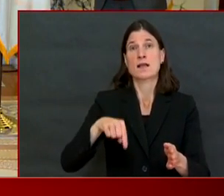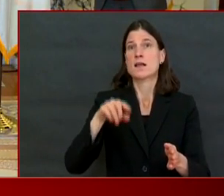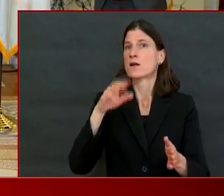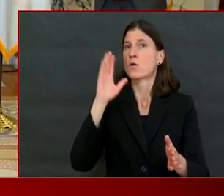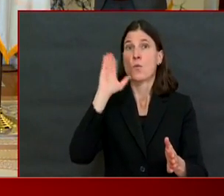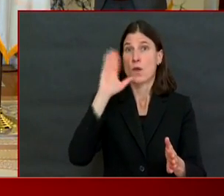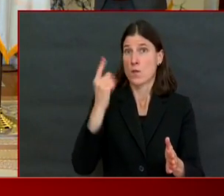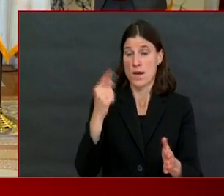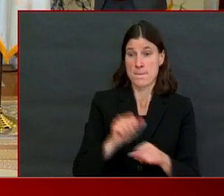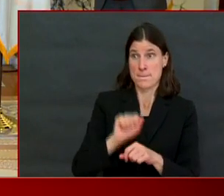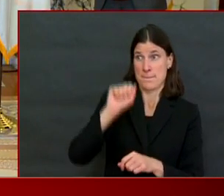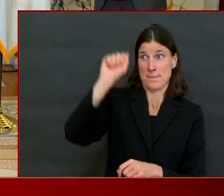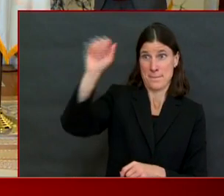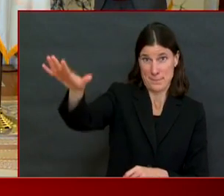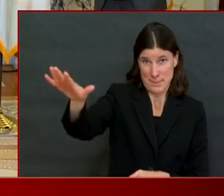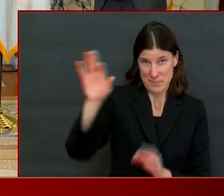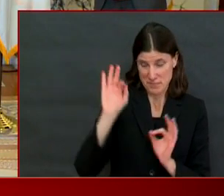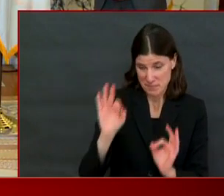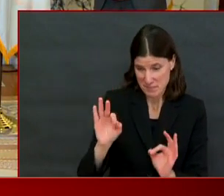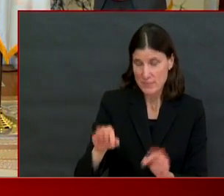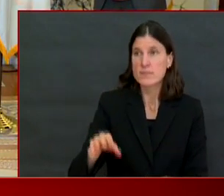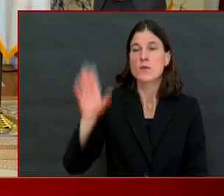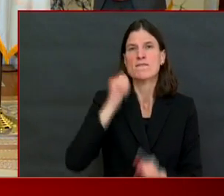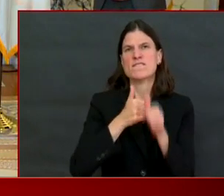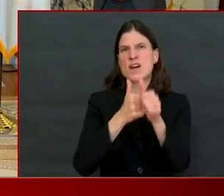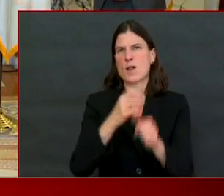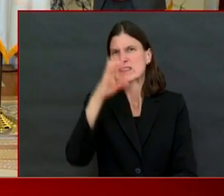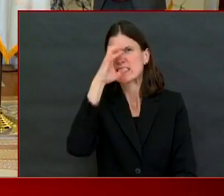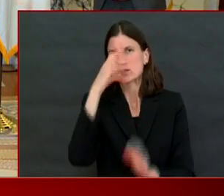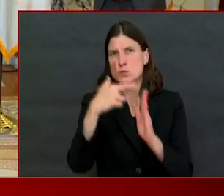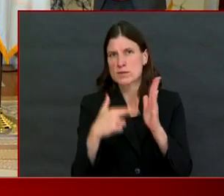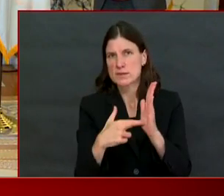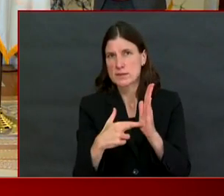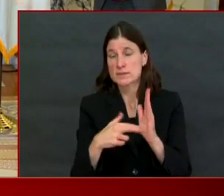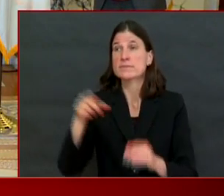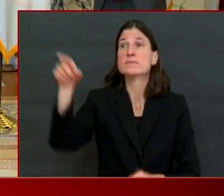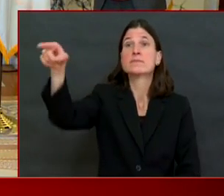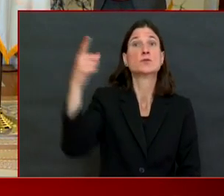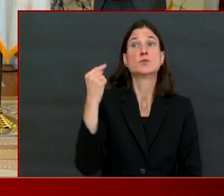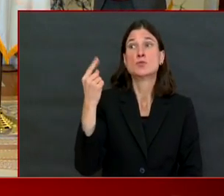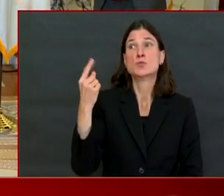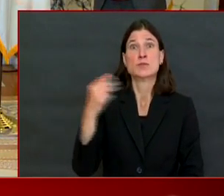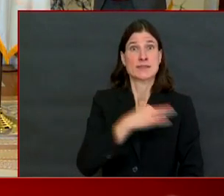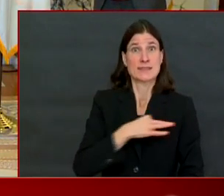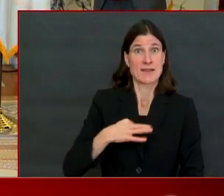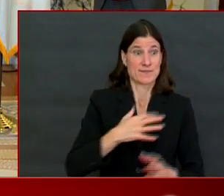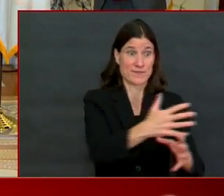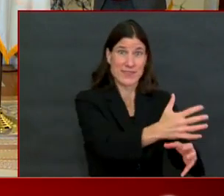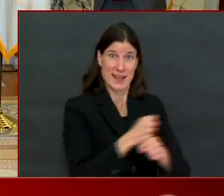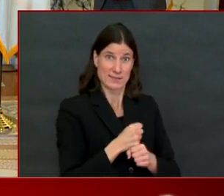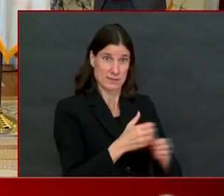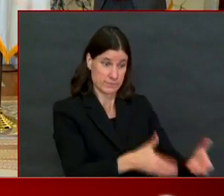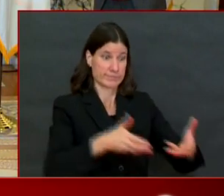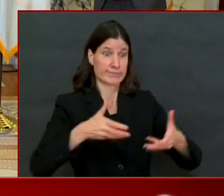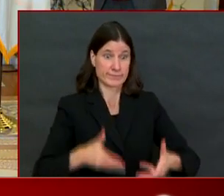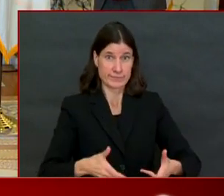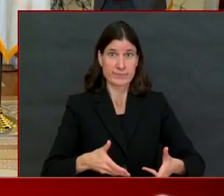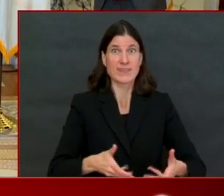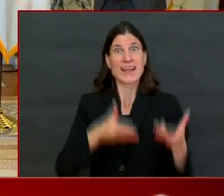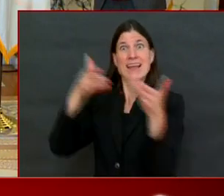place. For example, packages that get sent would need to be held by administrators for a period of 24